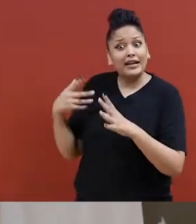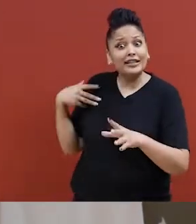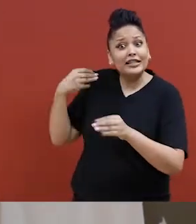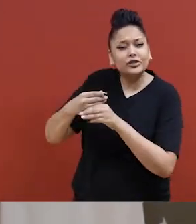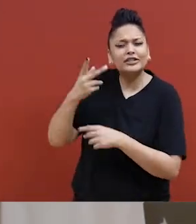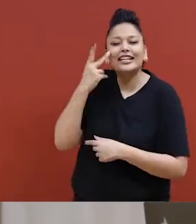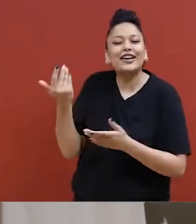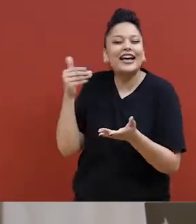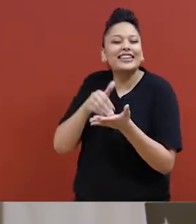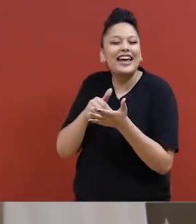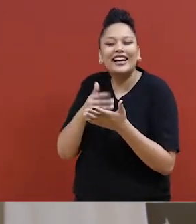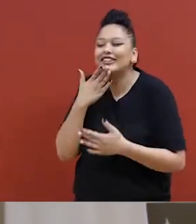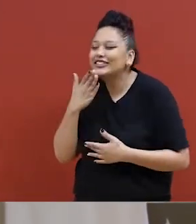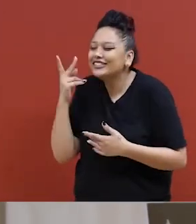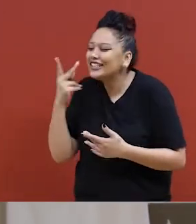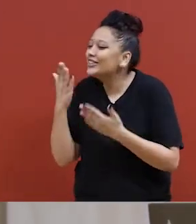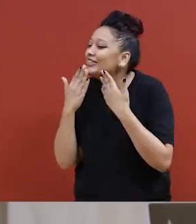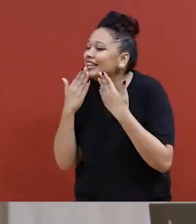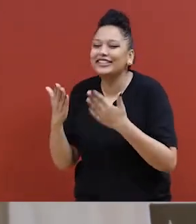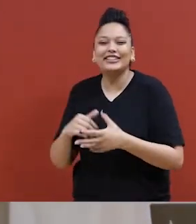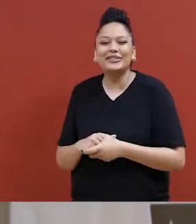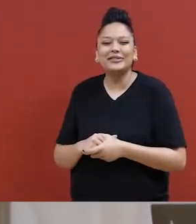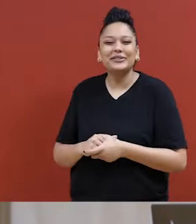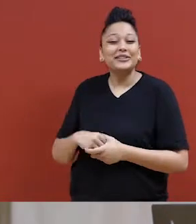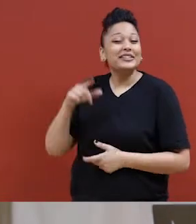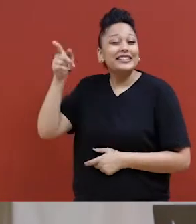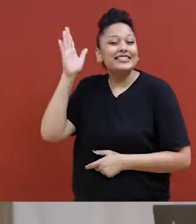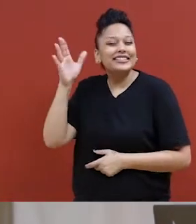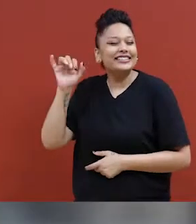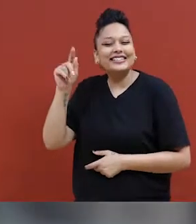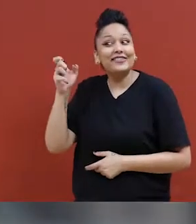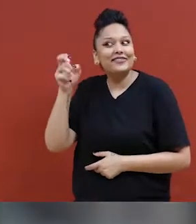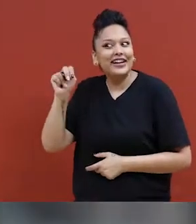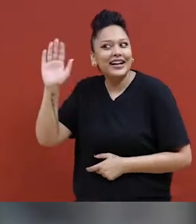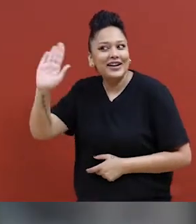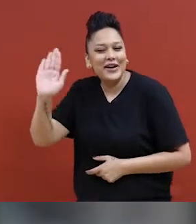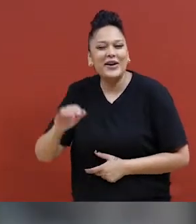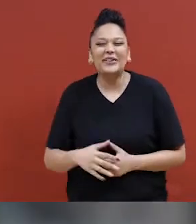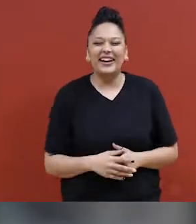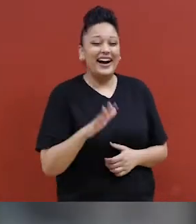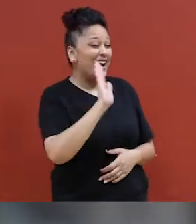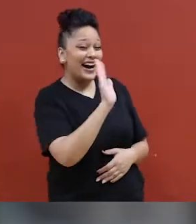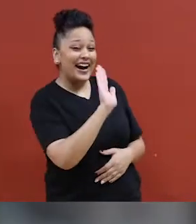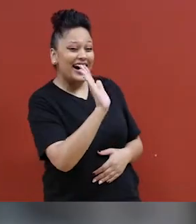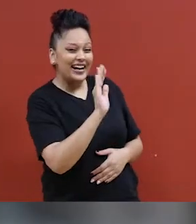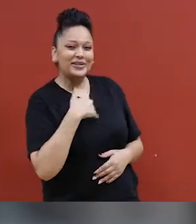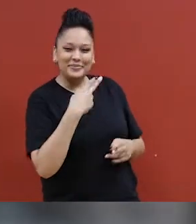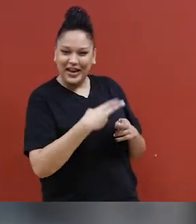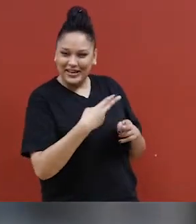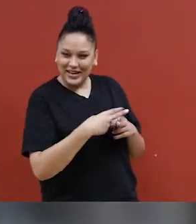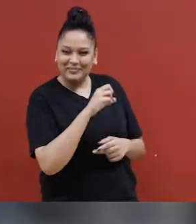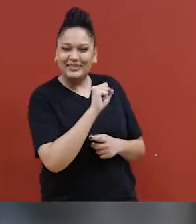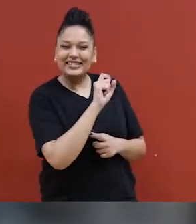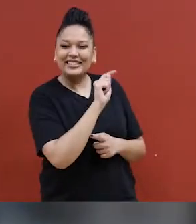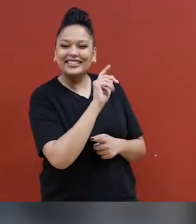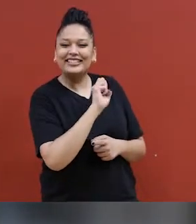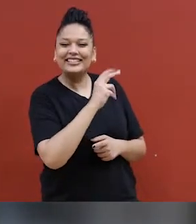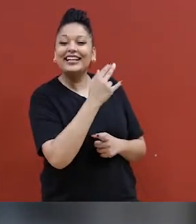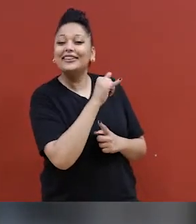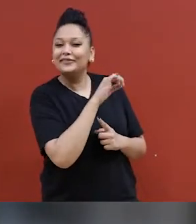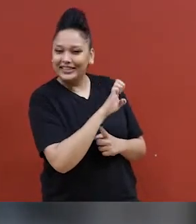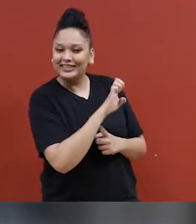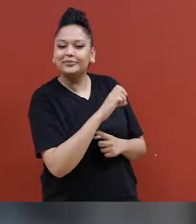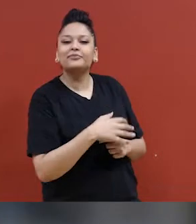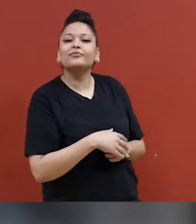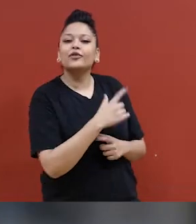years, it's just so good to see you again. Thank you. Hi, Stephanie. Hi, my name is Stephanie Greco, and I'm so